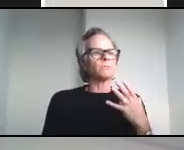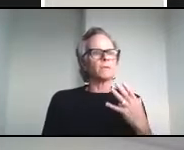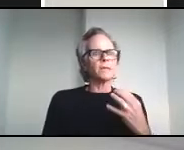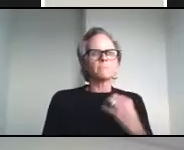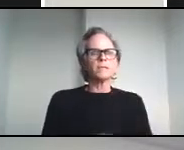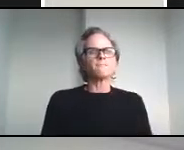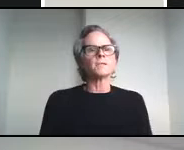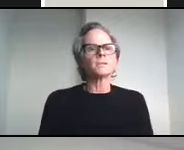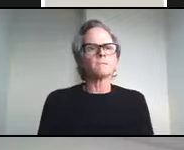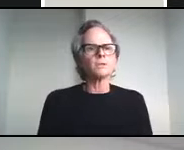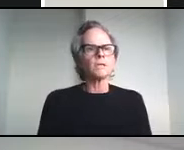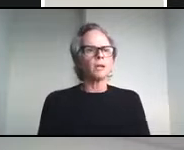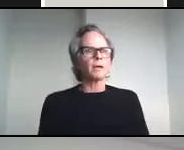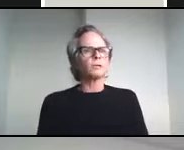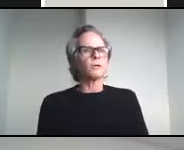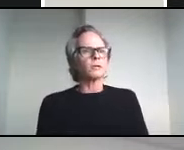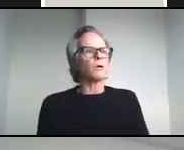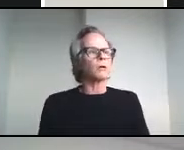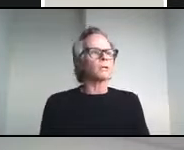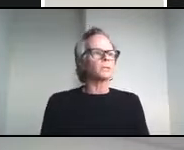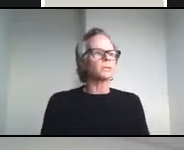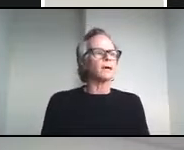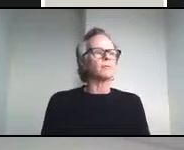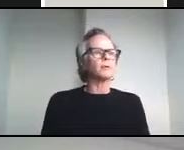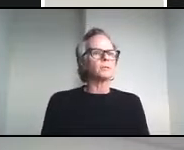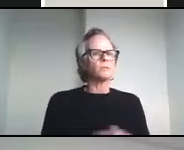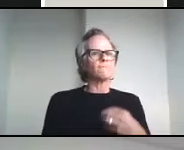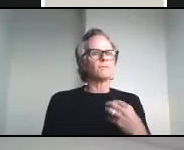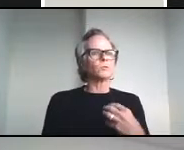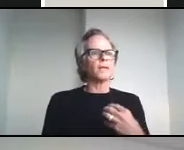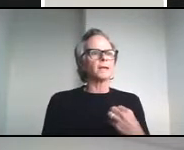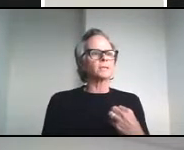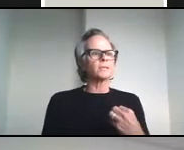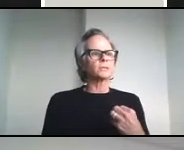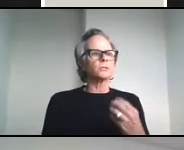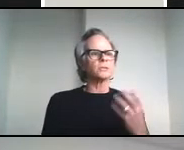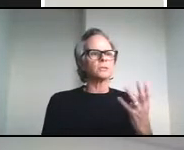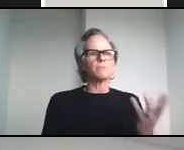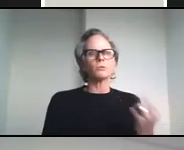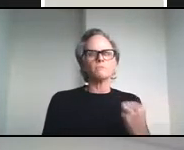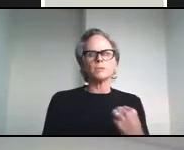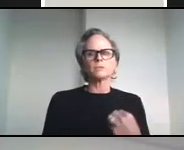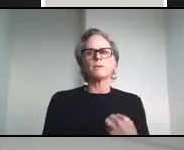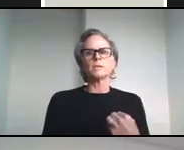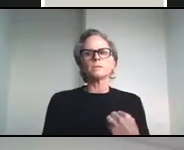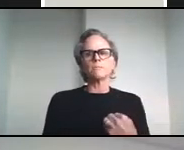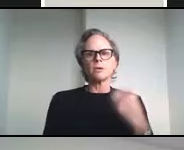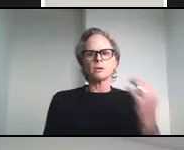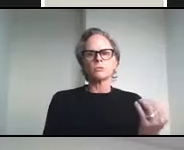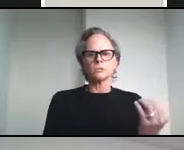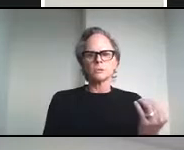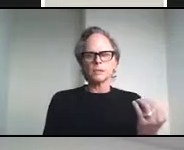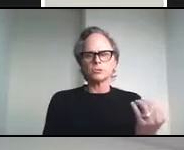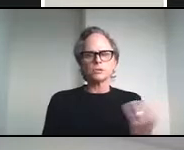real nice benefits of the double height Great Hall in this library is you have visual access to both of these spaces